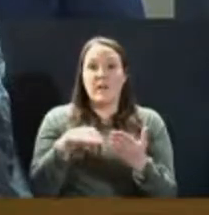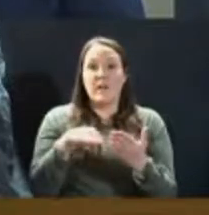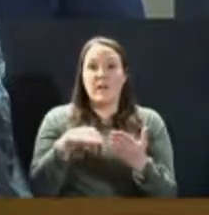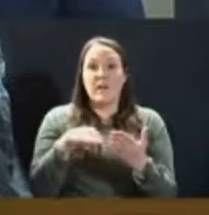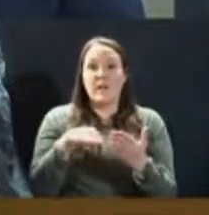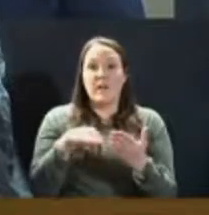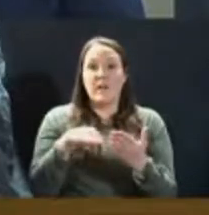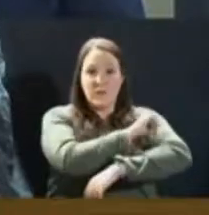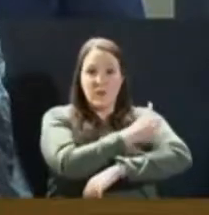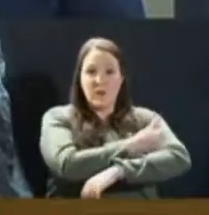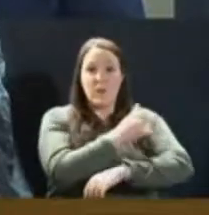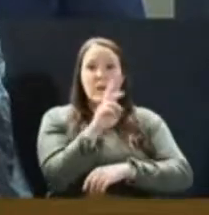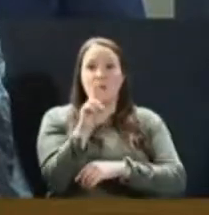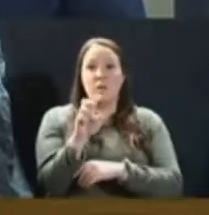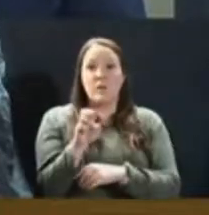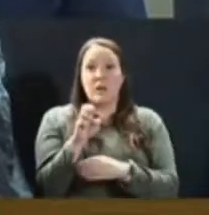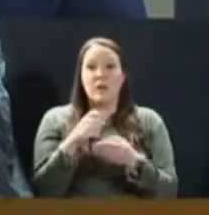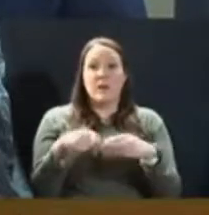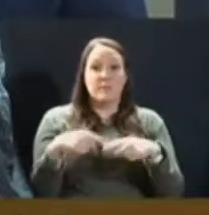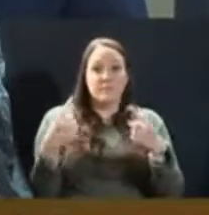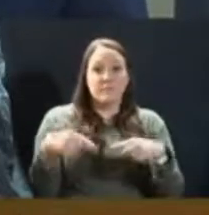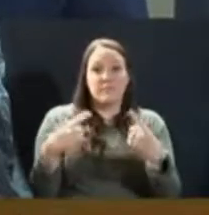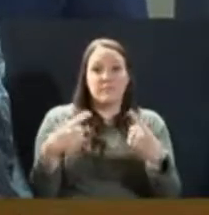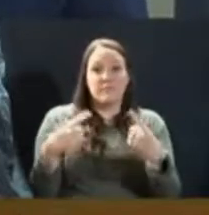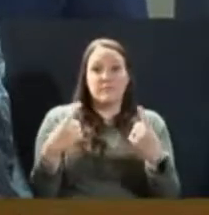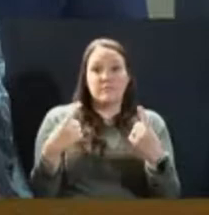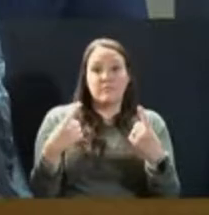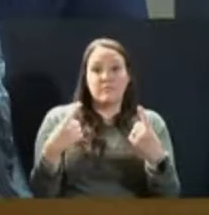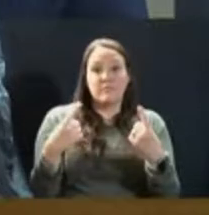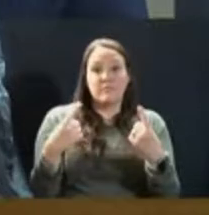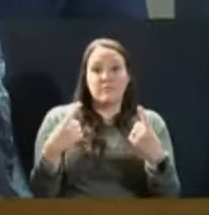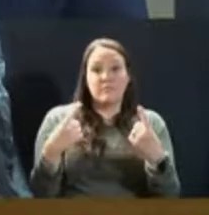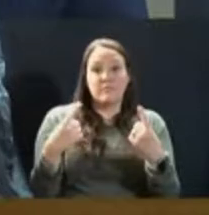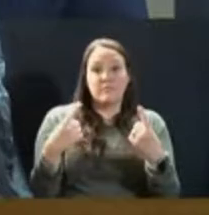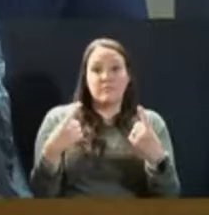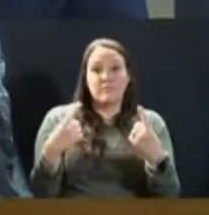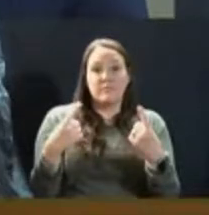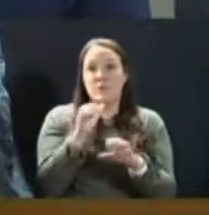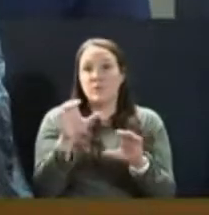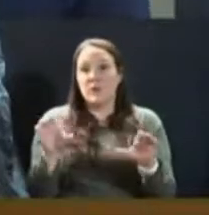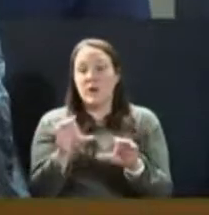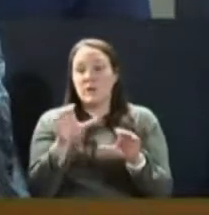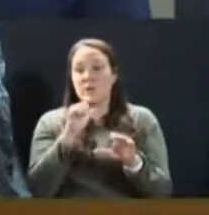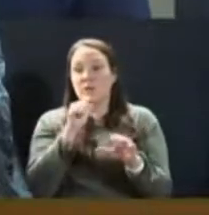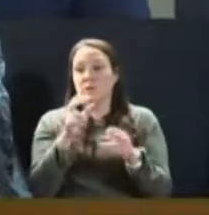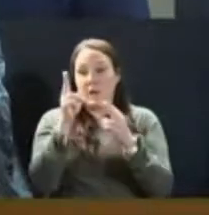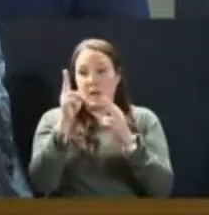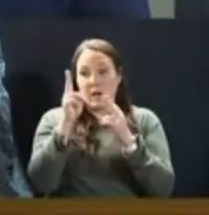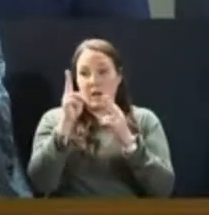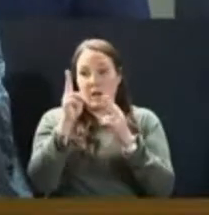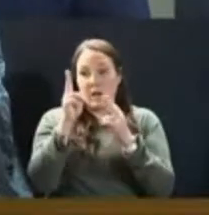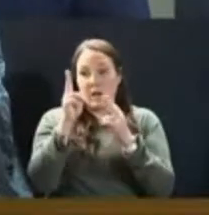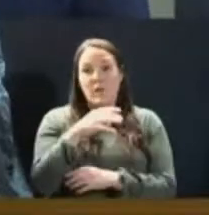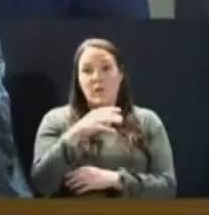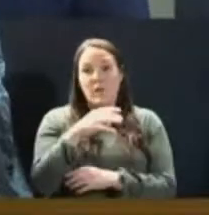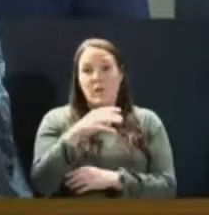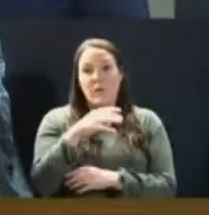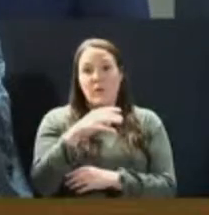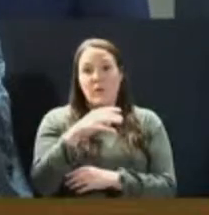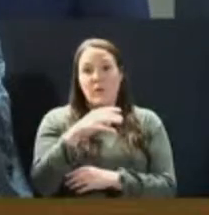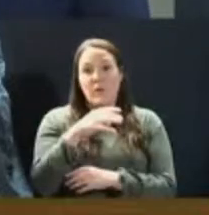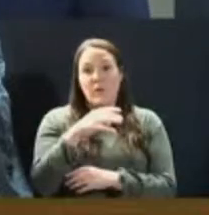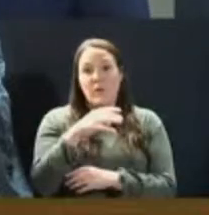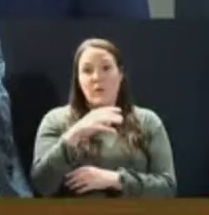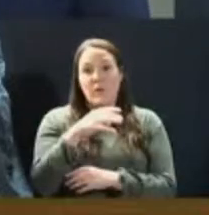to re-litigate what we want to do or not do? To me, is not honoring the will of the board. The will of the board 2 weeks